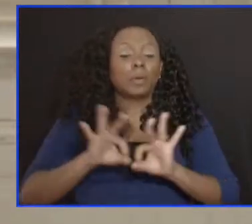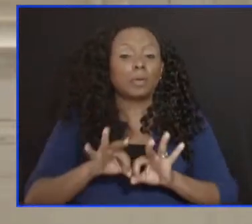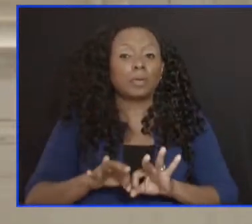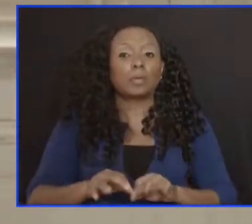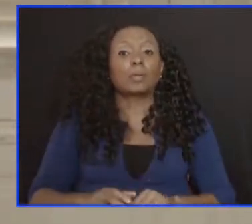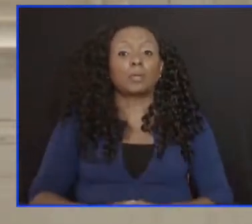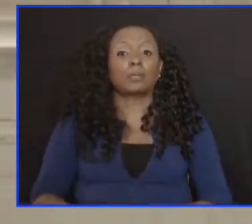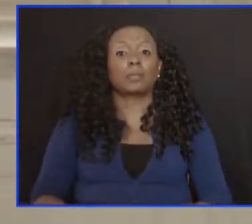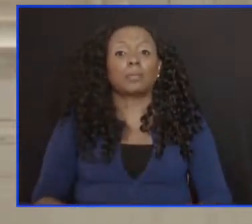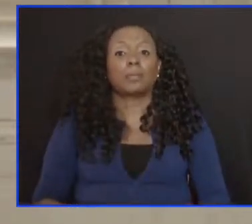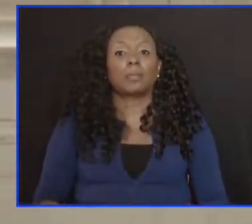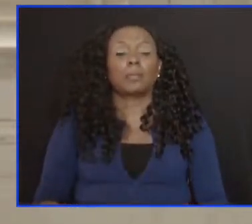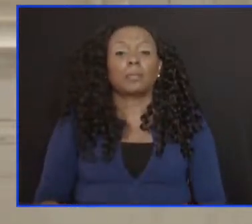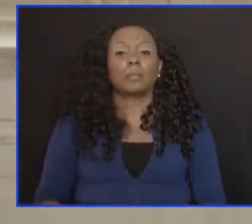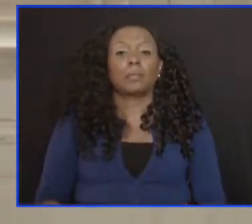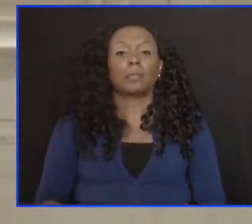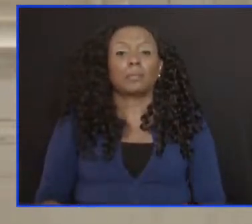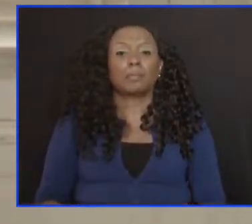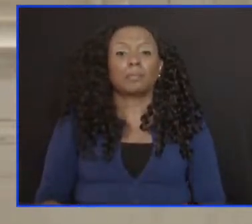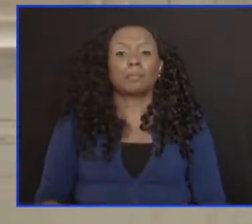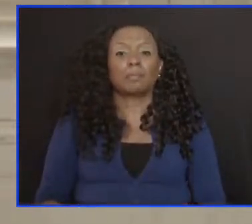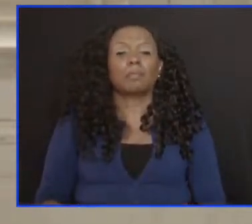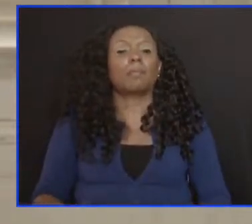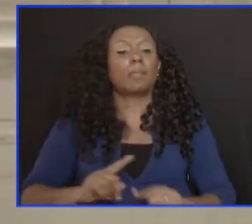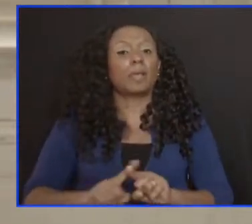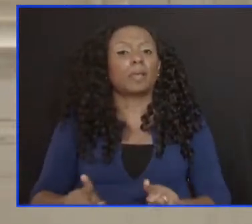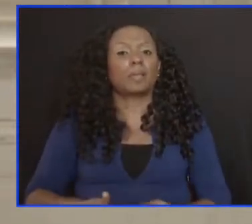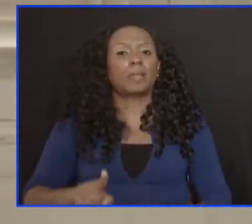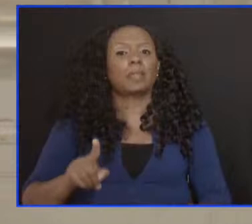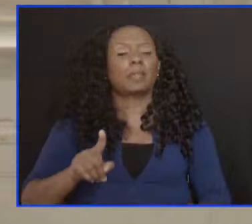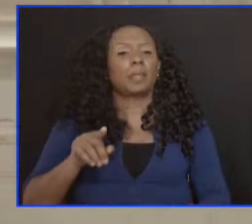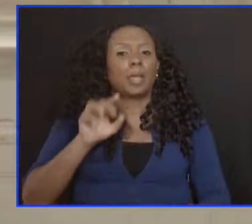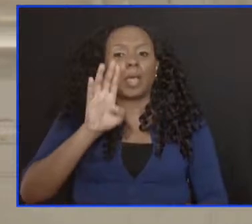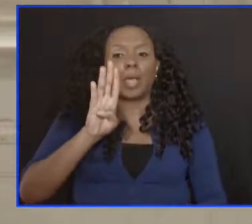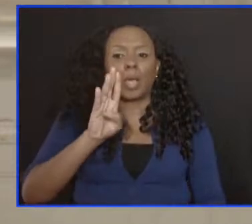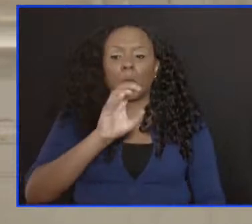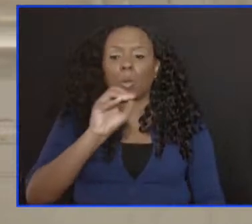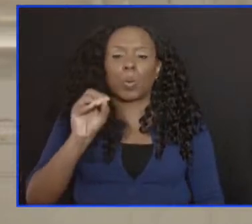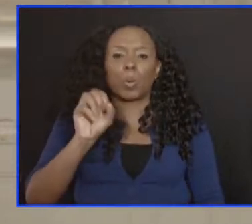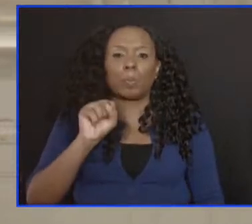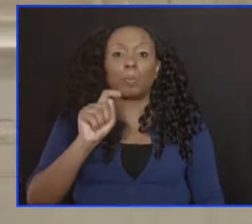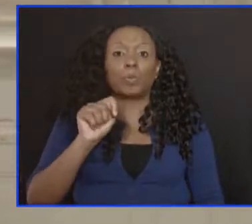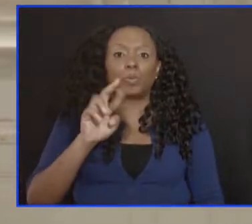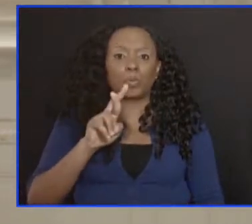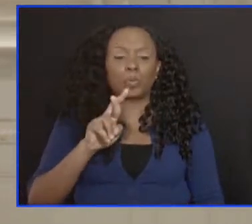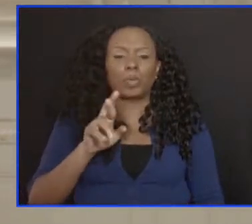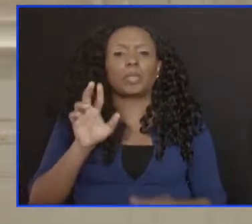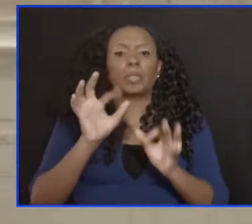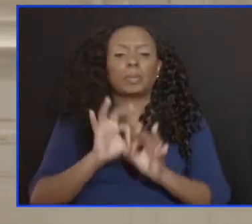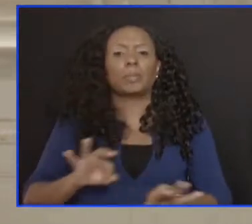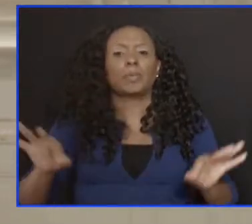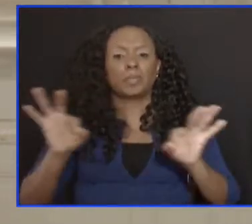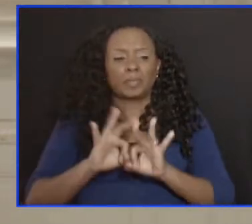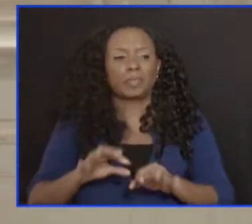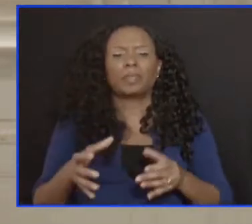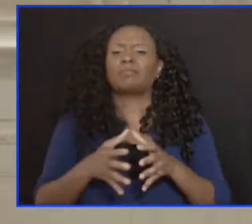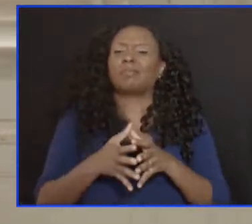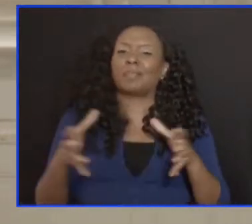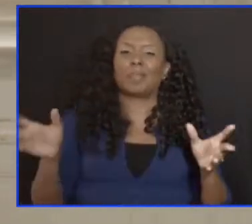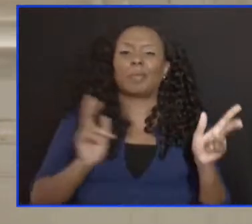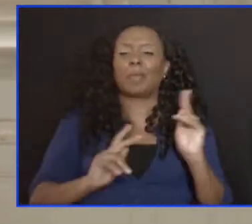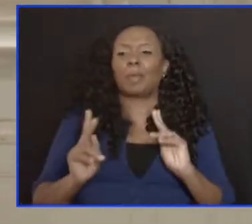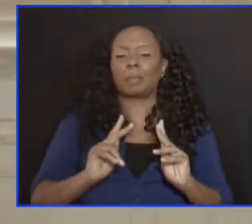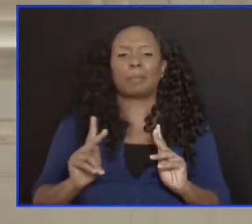important that people be appropriately boosted. So I think a lot of Barbadians would have brought granny out,